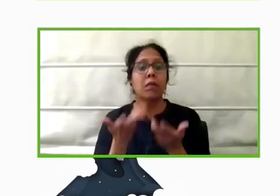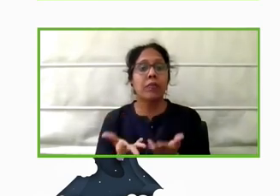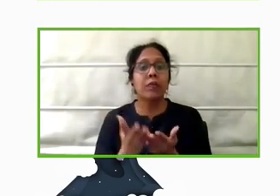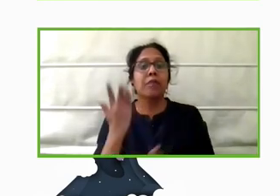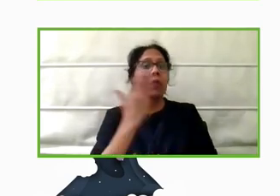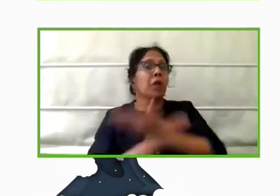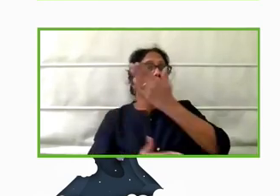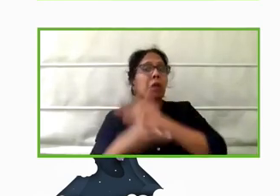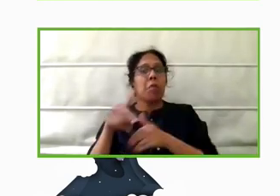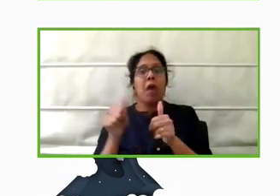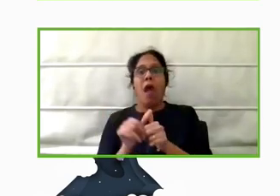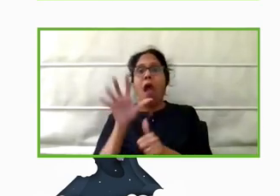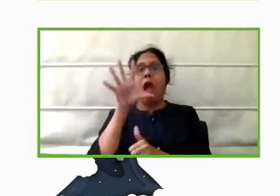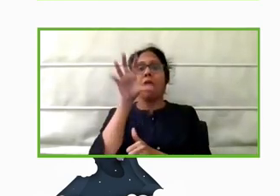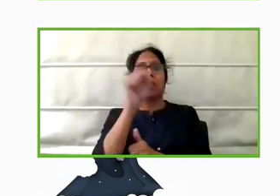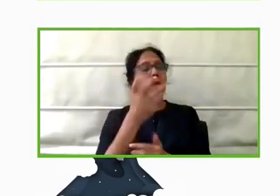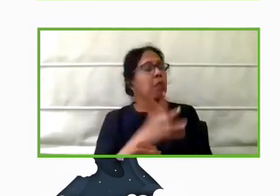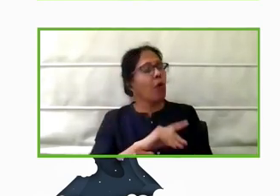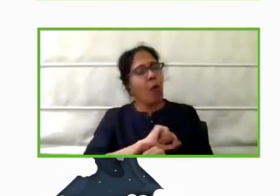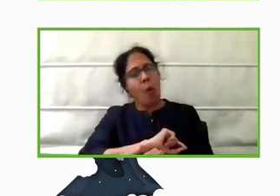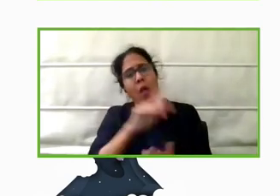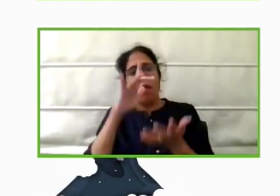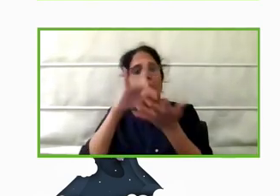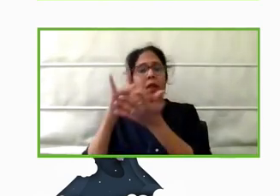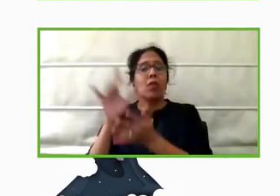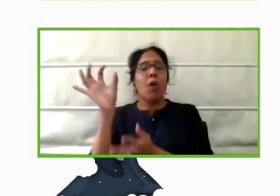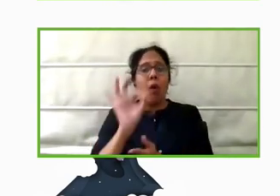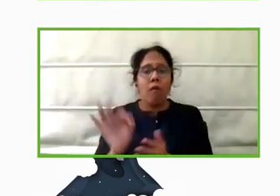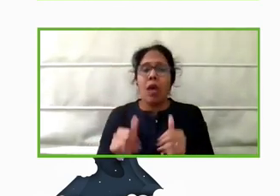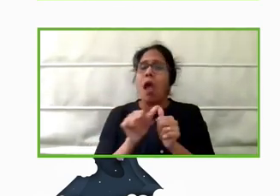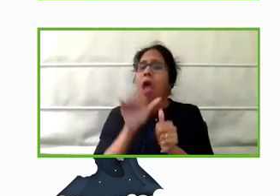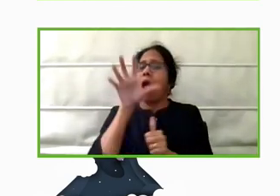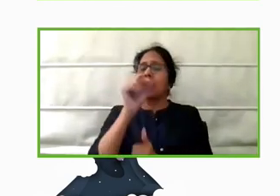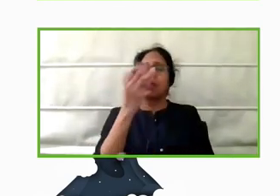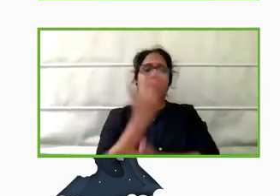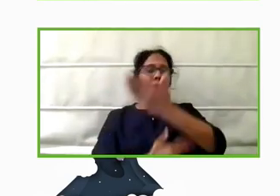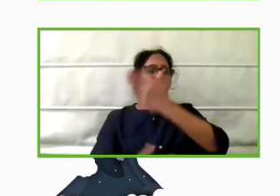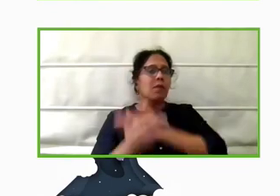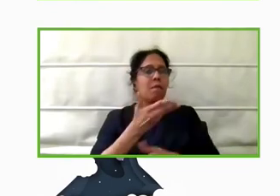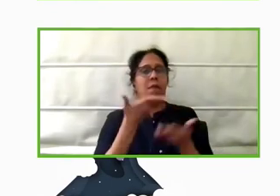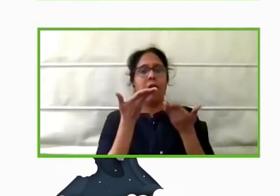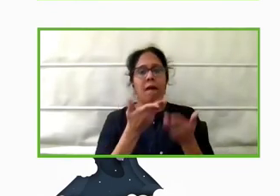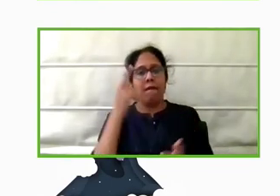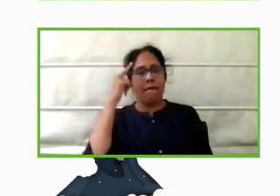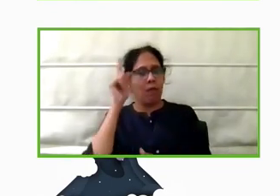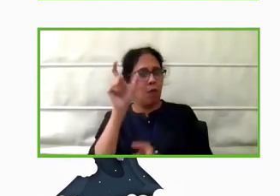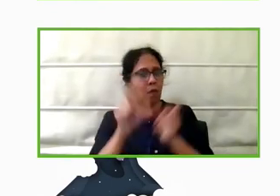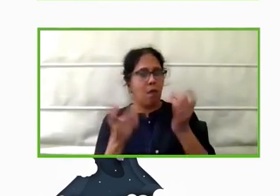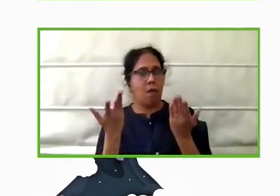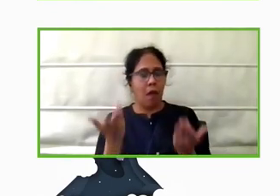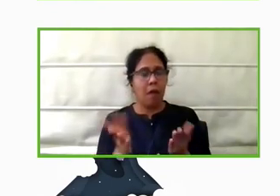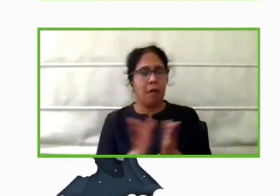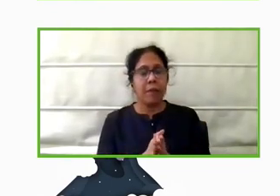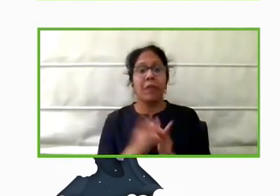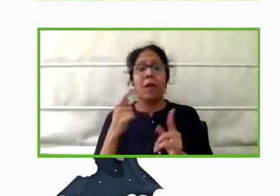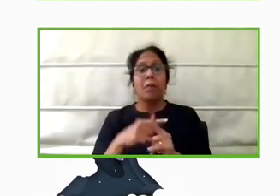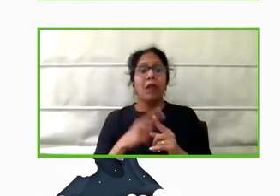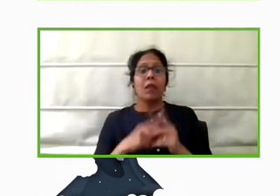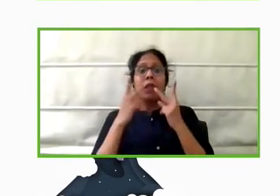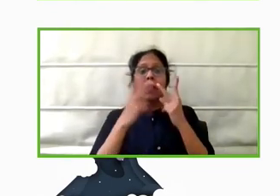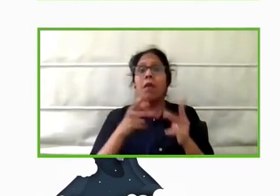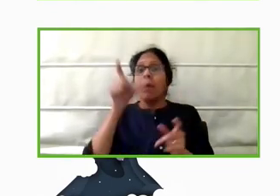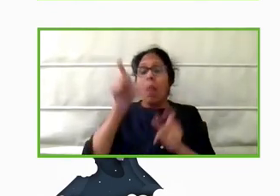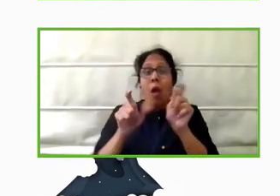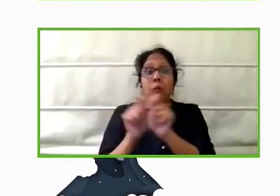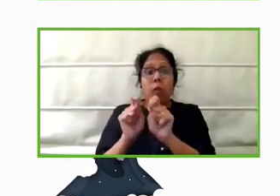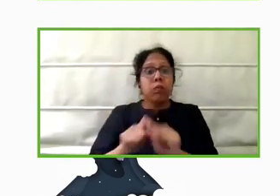disability fully accessible. Yeah. And accessible, and and we've seen as productive a workforce